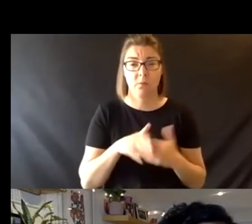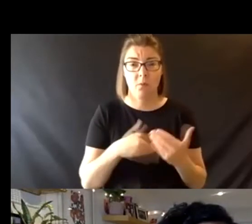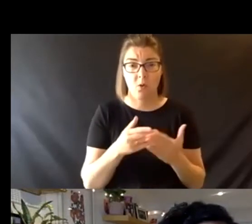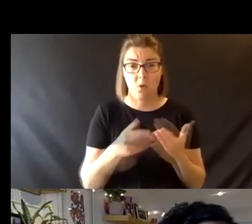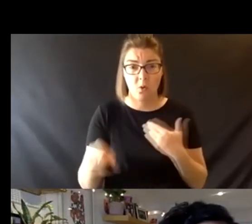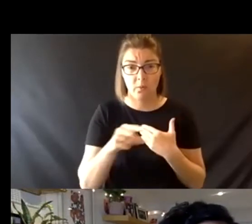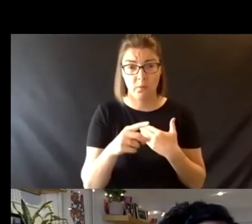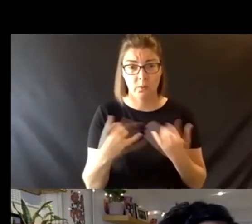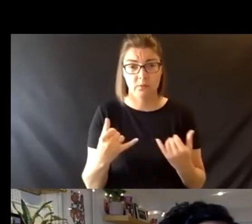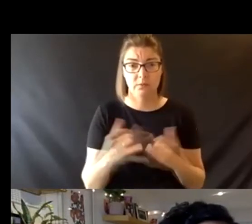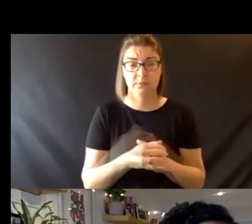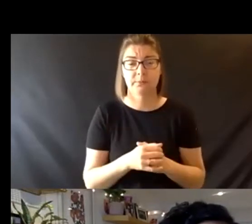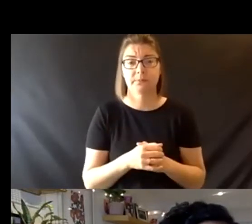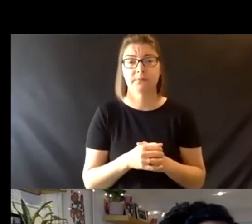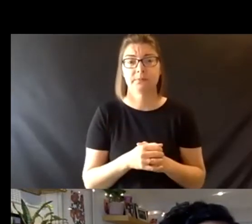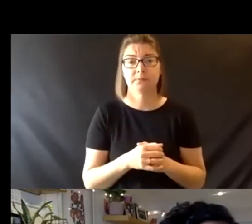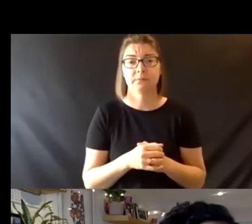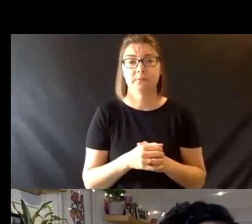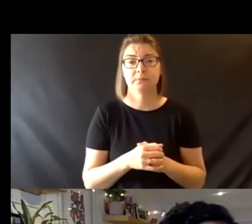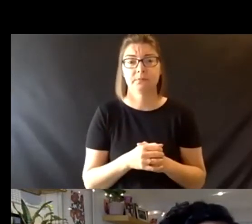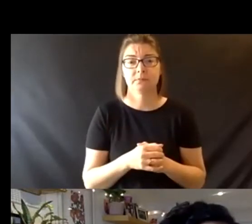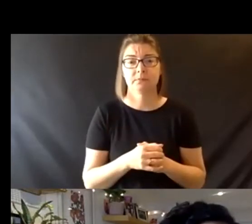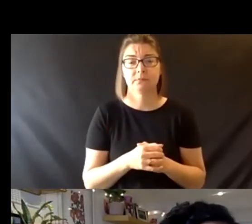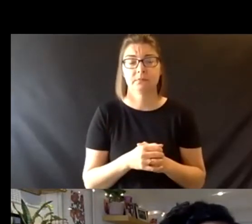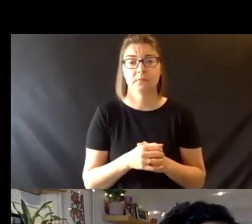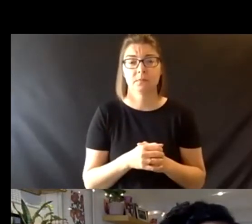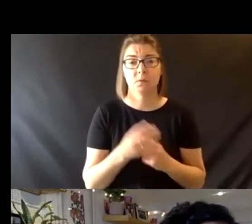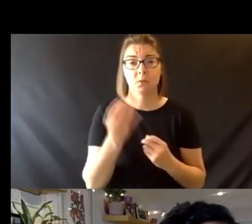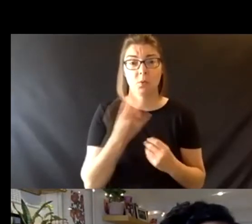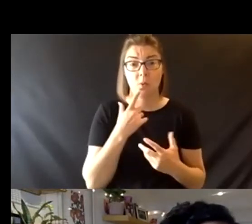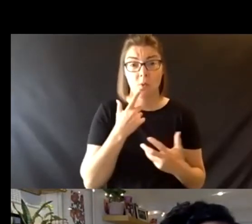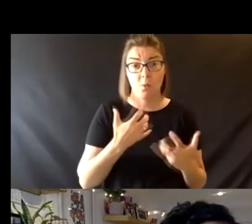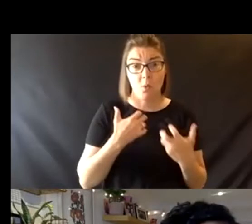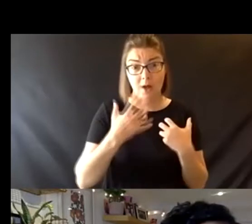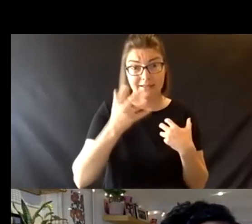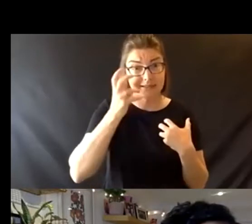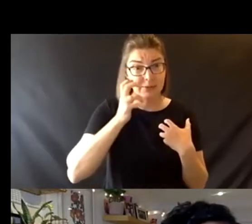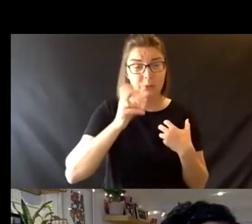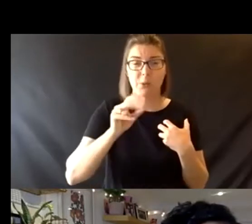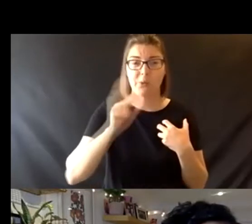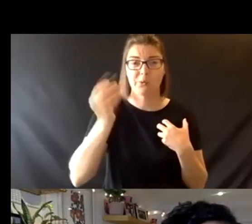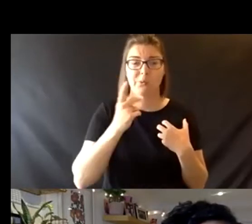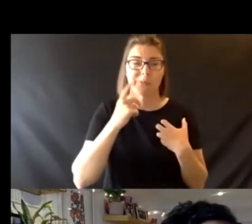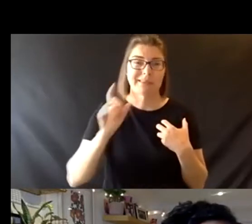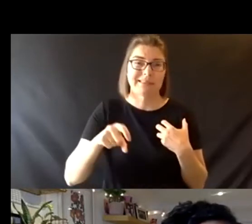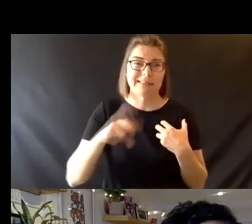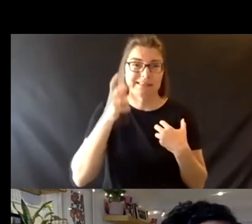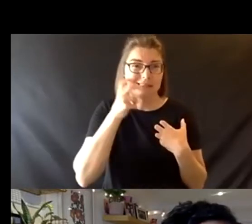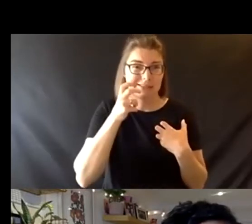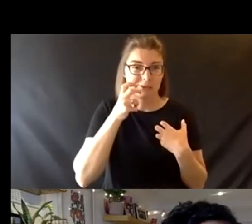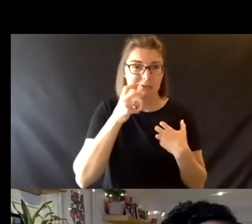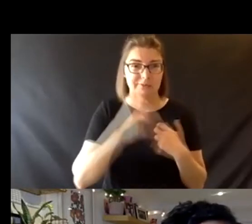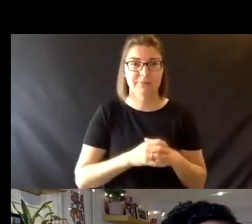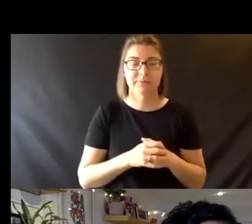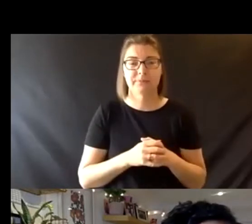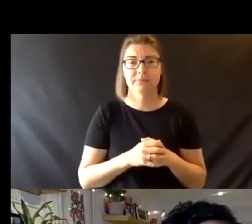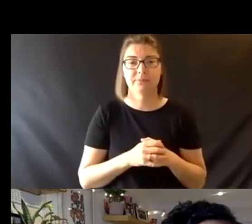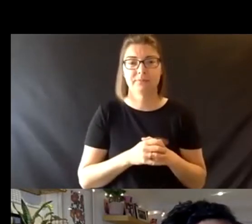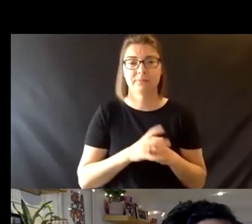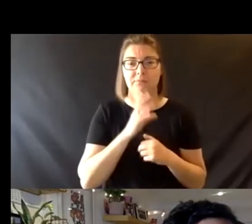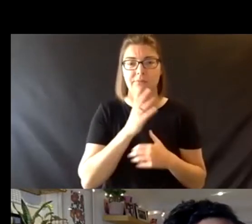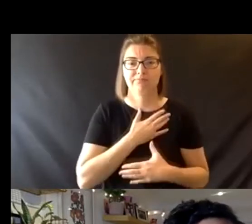today is you didn't give us what we wanted to hear, you gave us what we needed to hear. And I love just that ability to